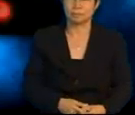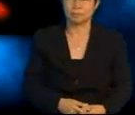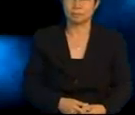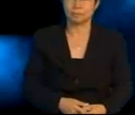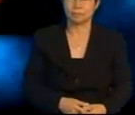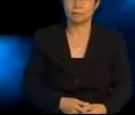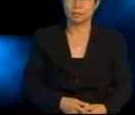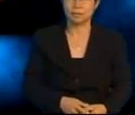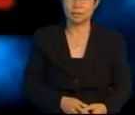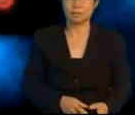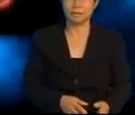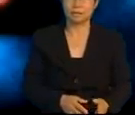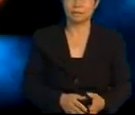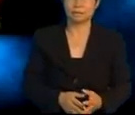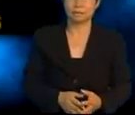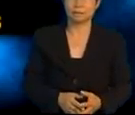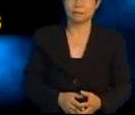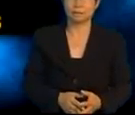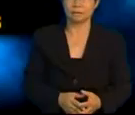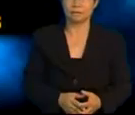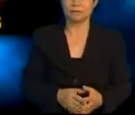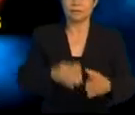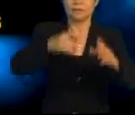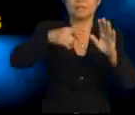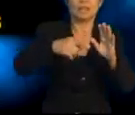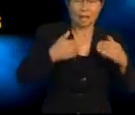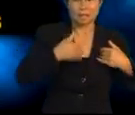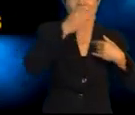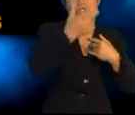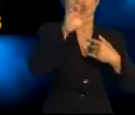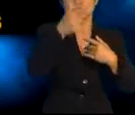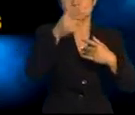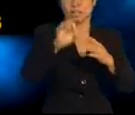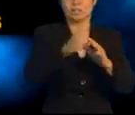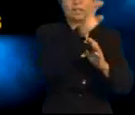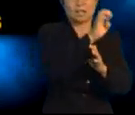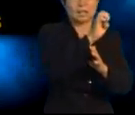Each atom has negatively charged electrons.